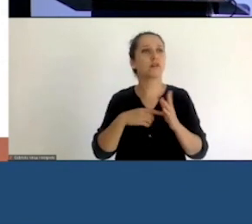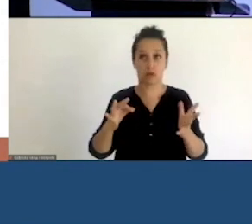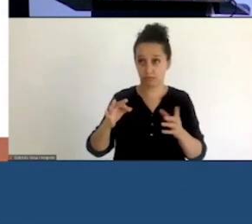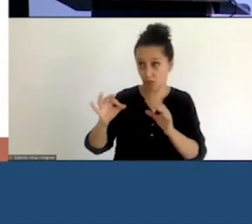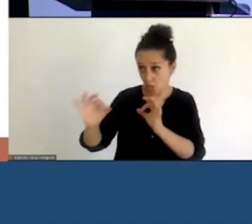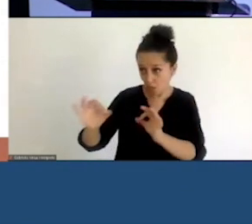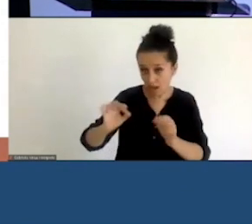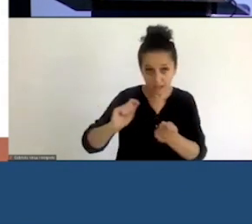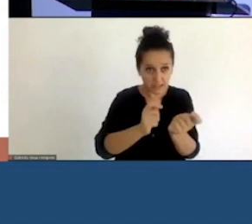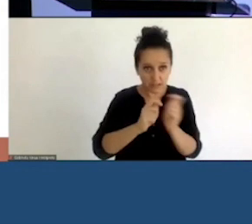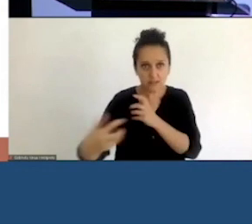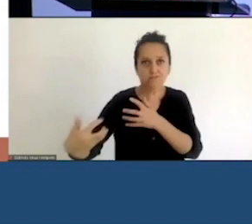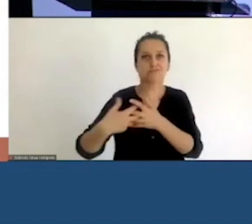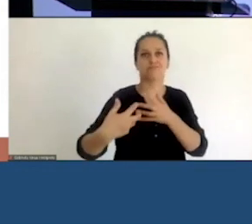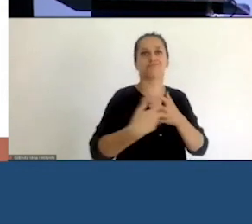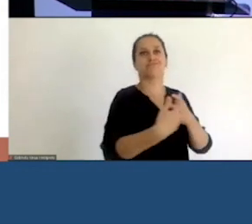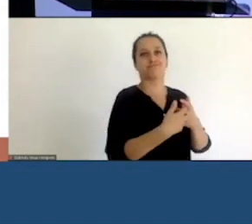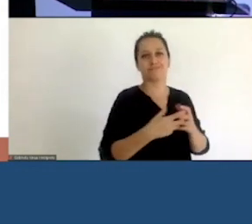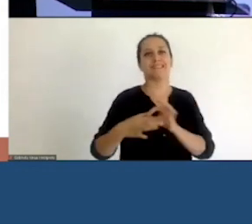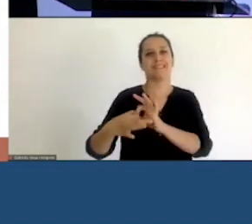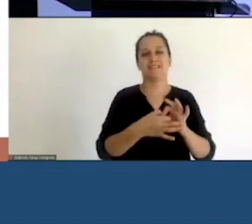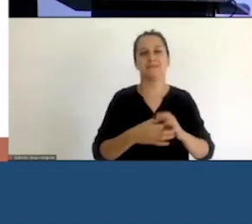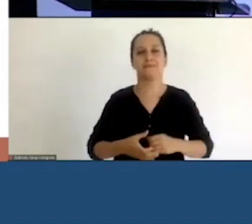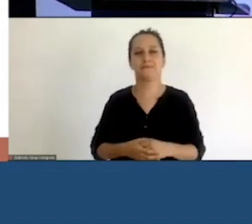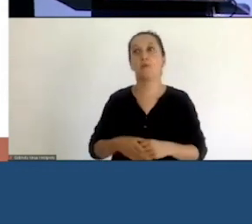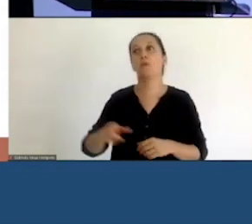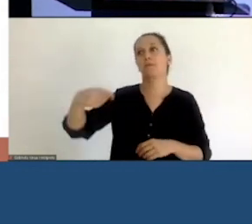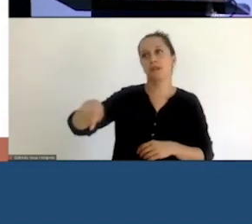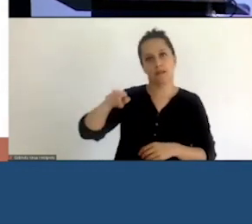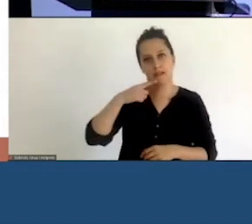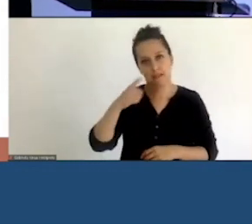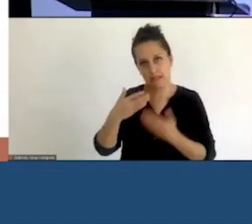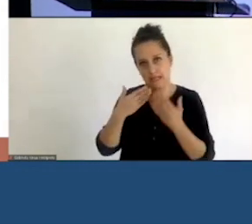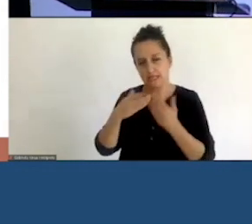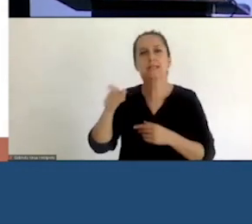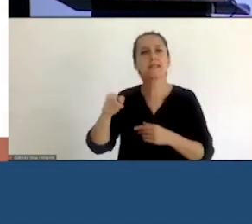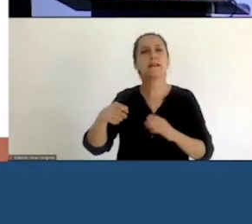regulations. And thank you, President Cabral, for mentioning this. The